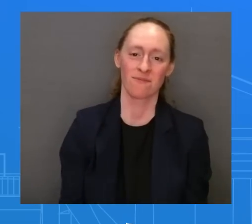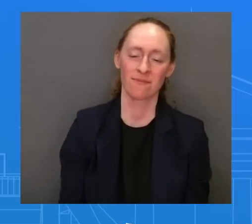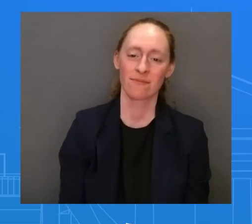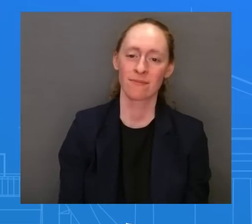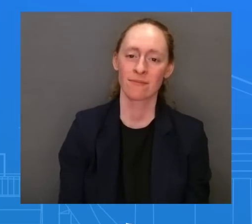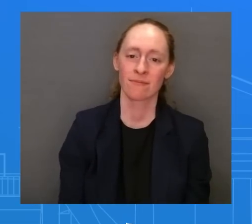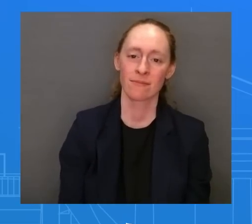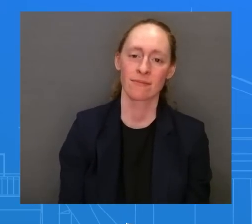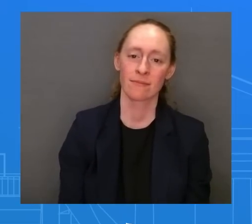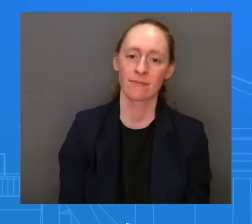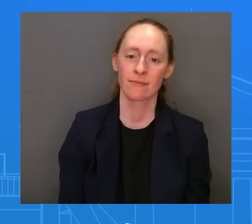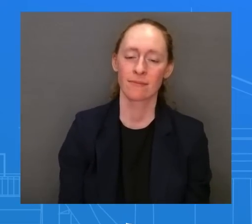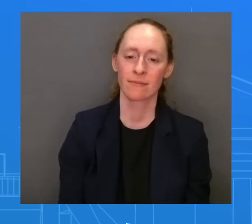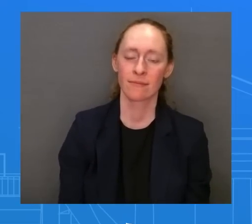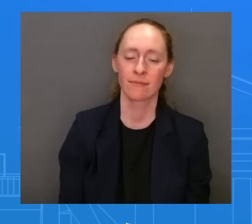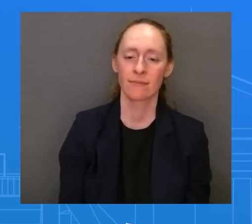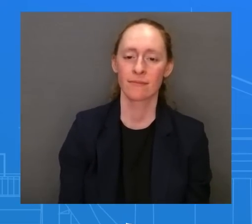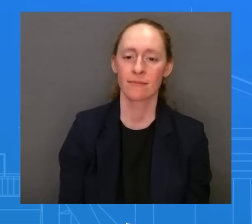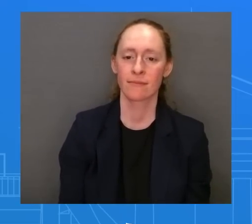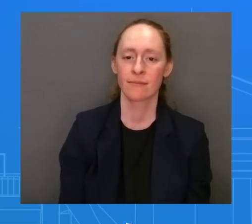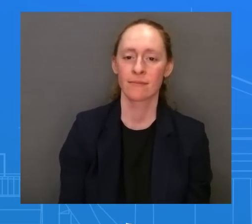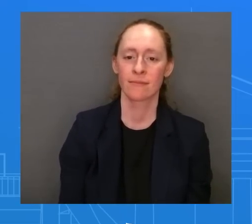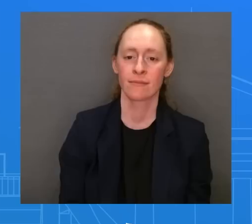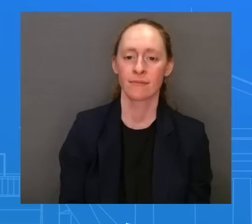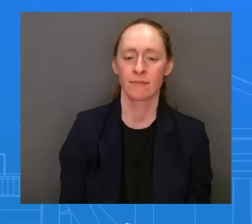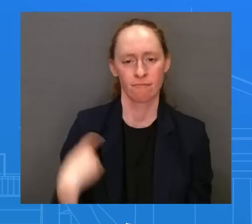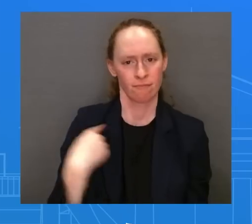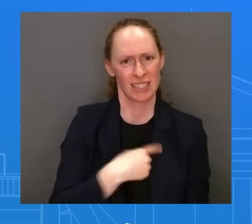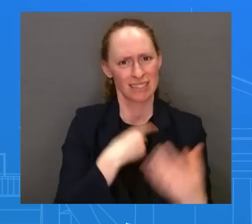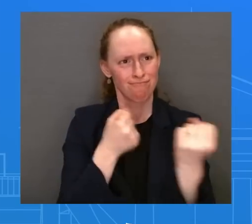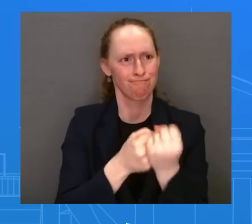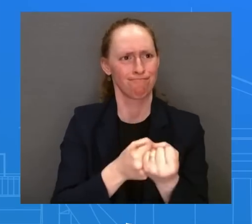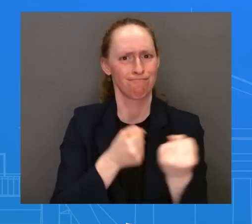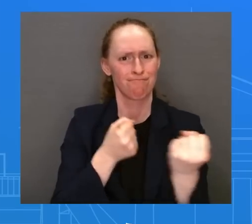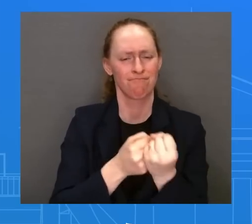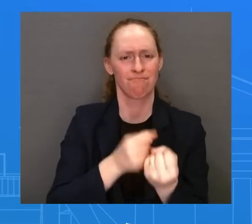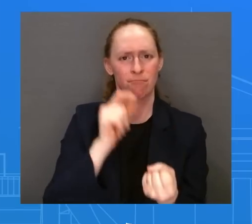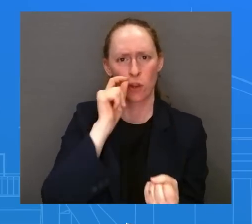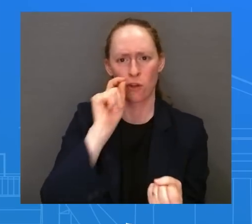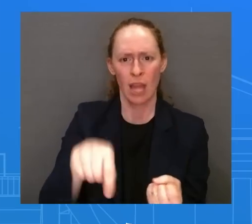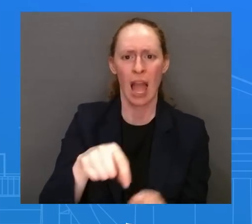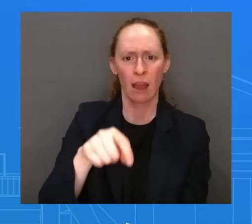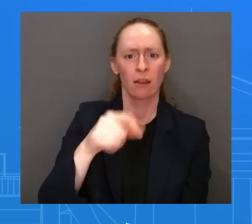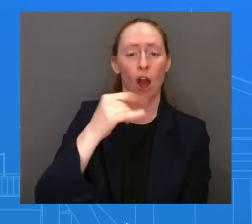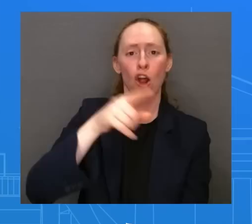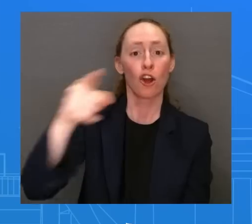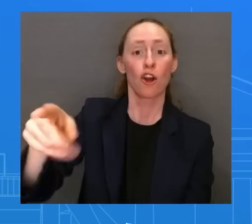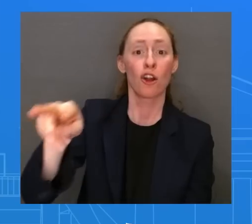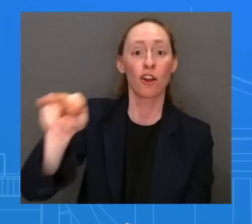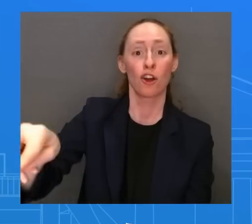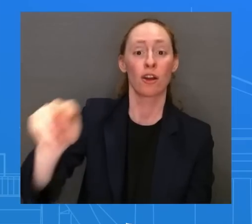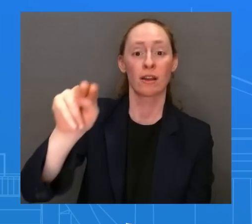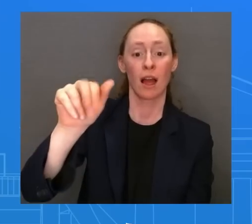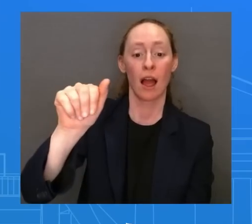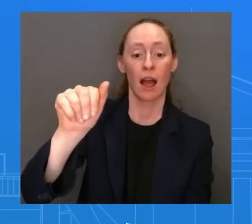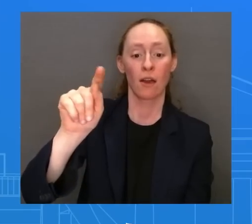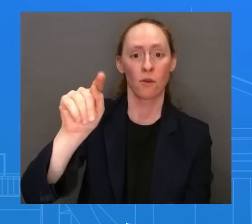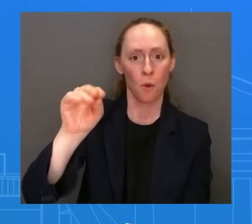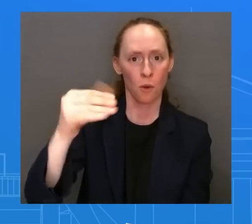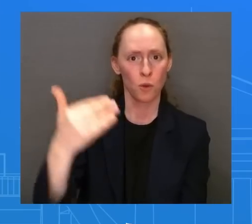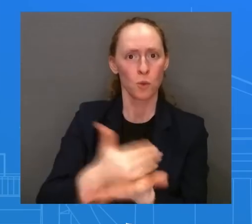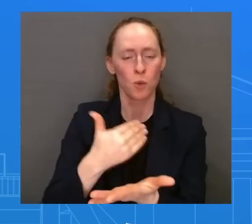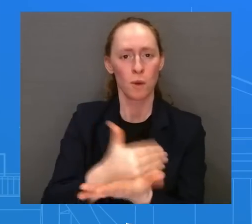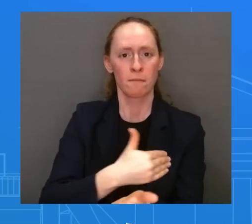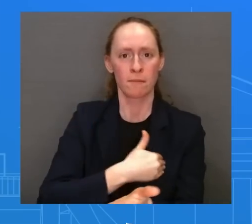Ukraine take a look at the NATO alliance which now just got a new member take a look at the strengthening of alliances and Partnerships in the indo-pacific the new